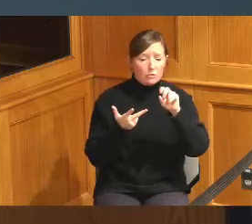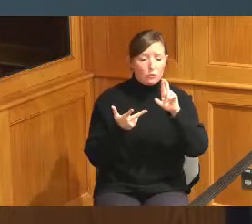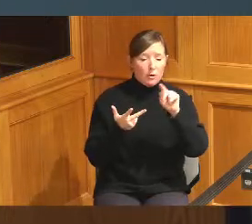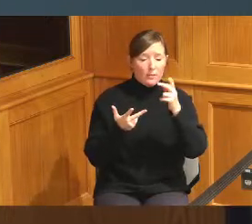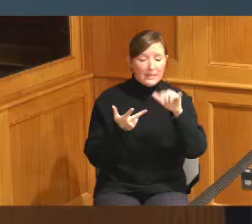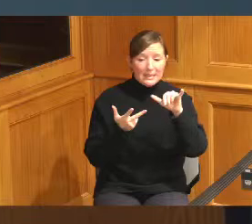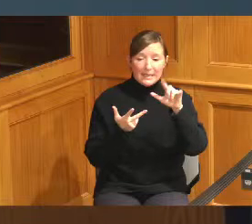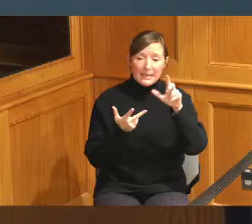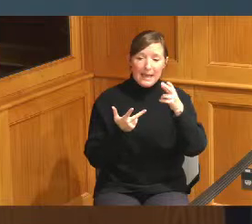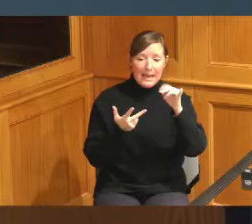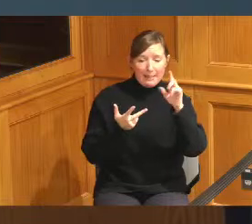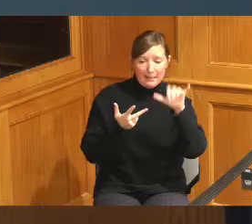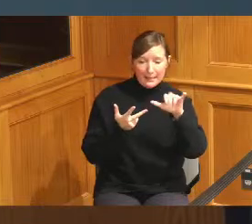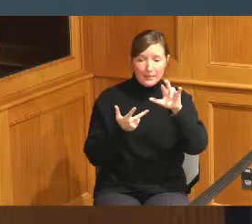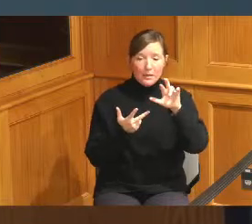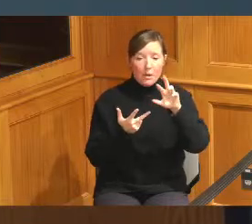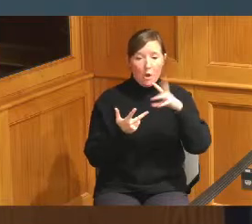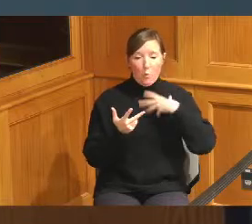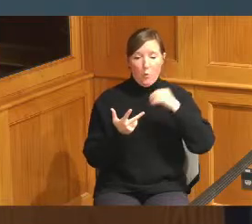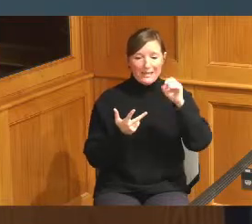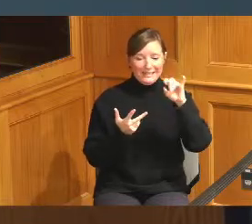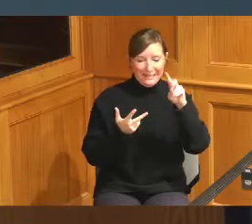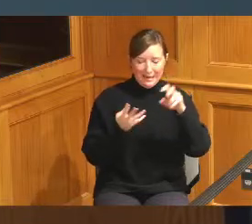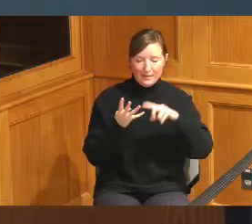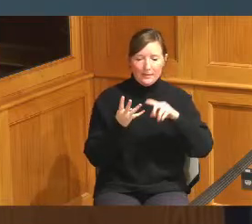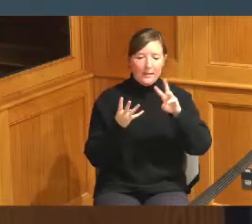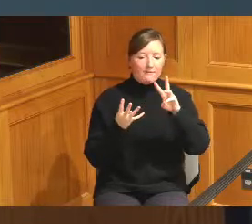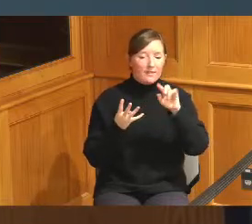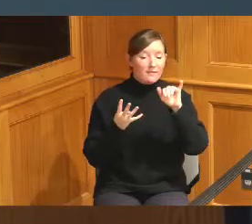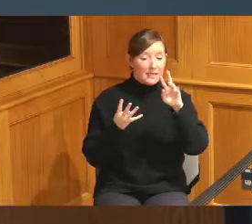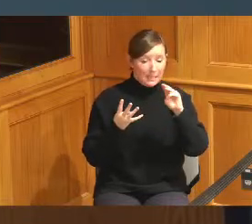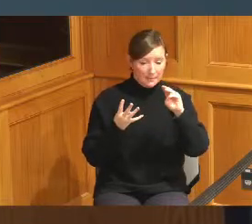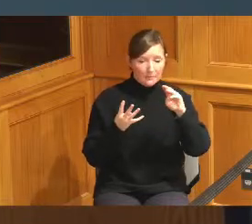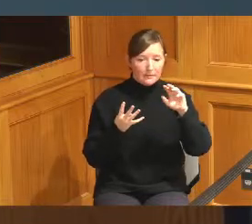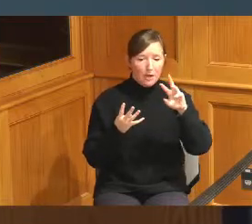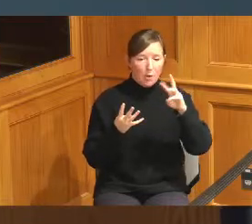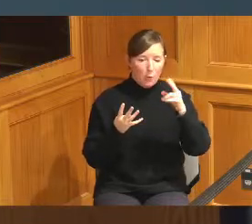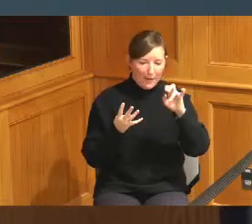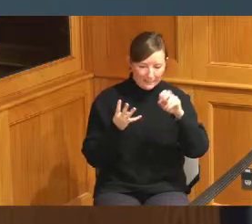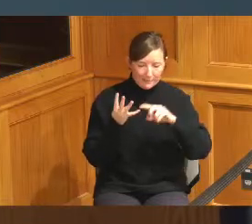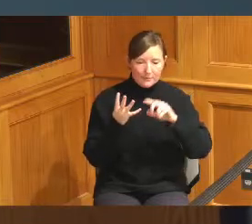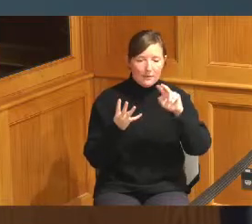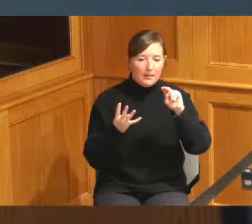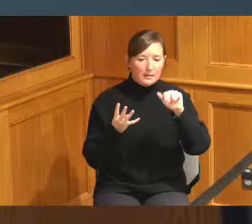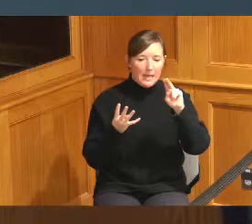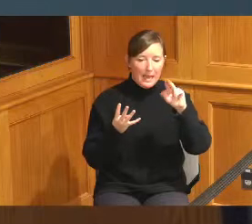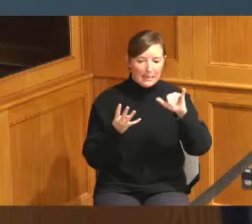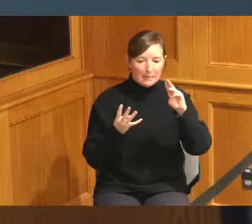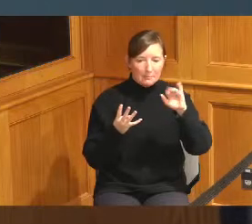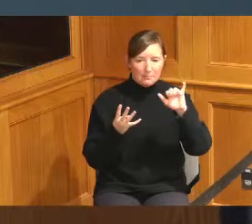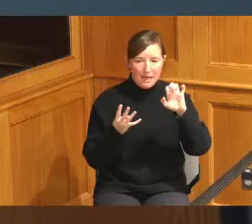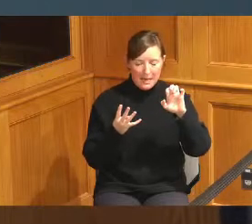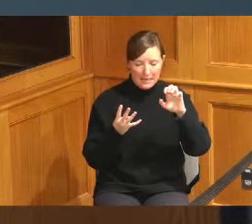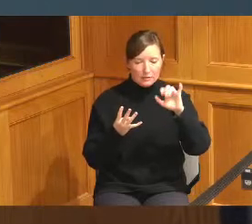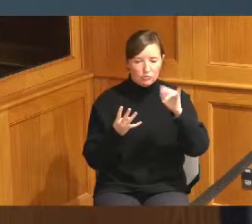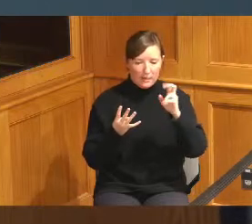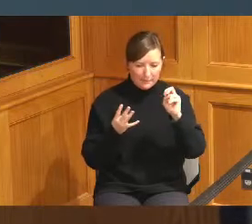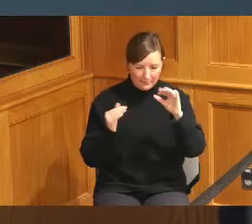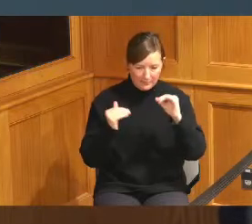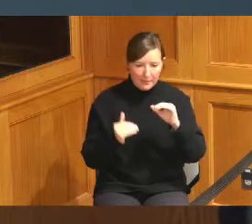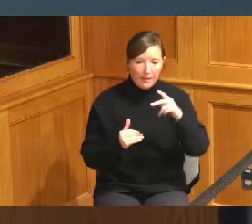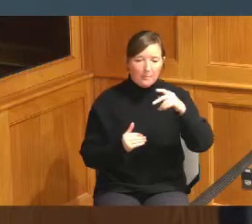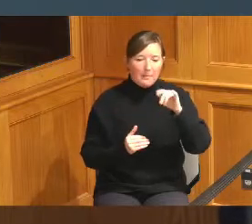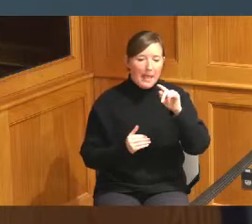Whiteside, Vivian Irene White Marbury, Nanny Mae Gone Johnson, Hattie